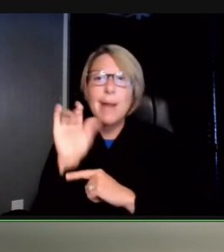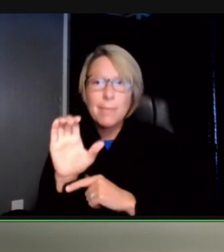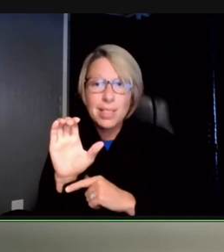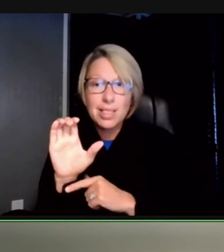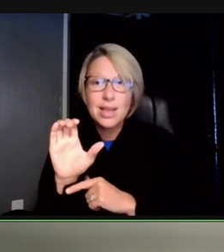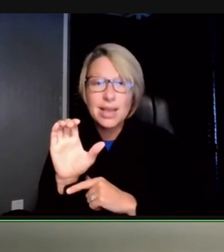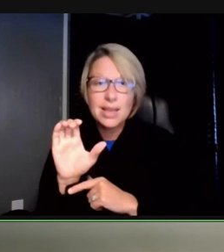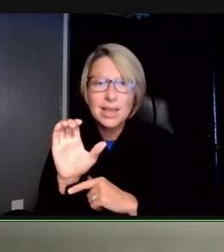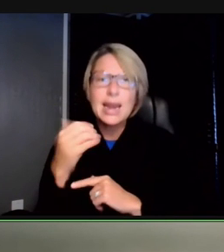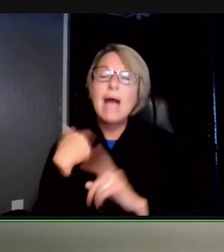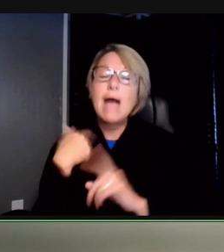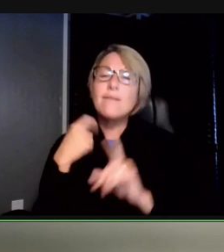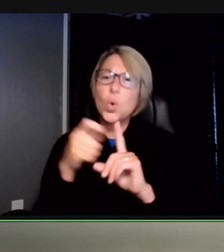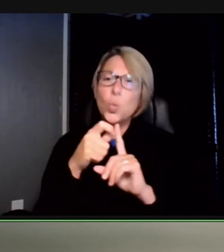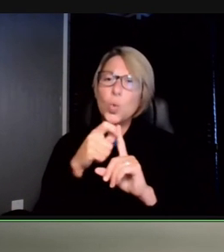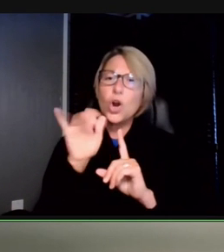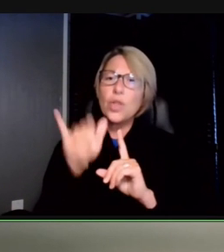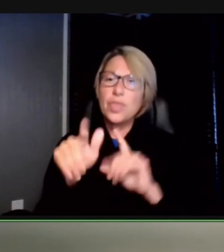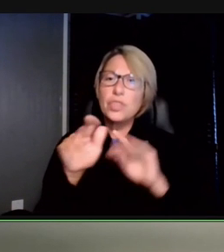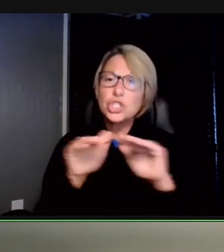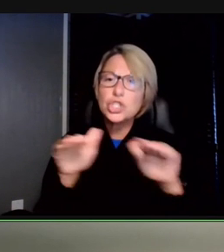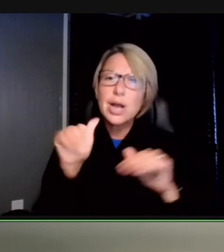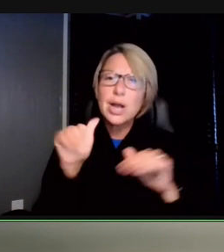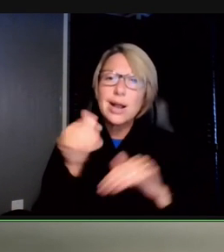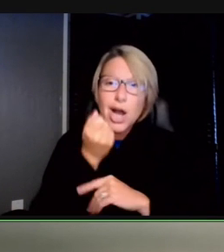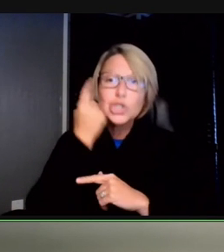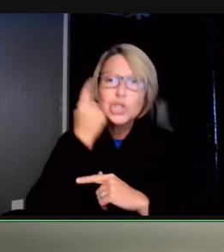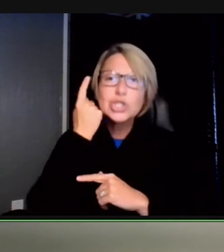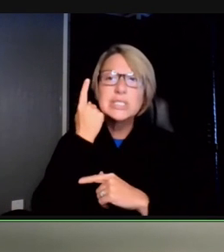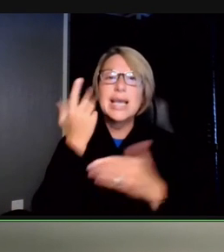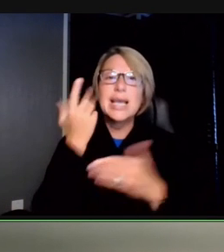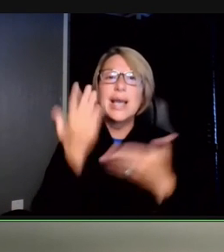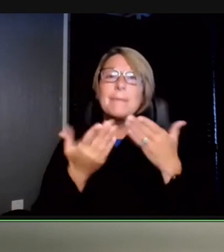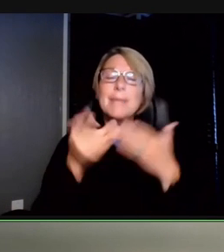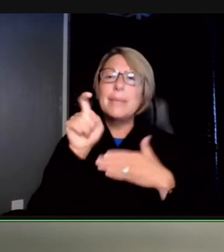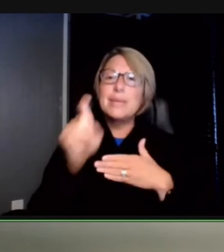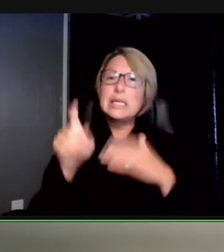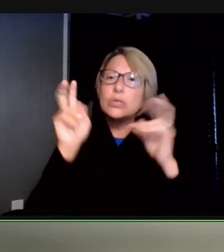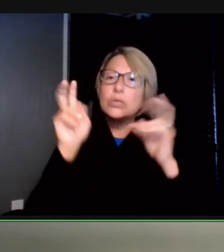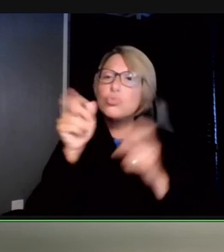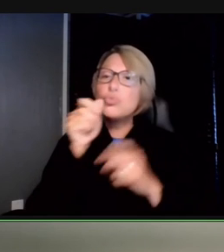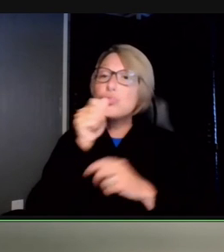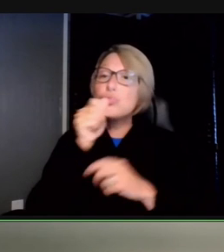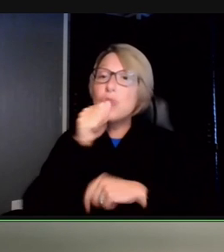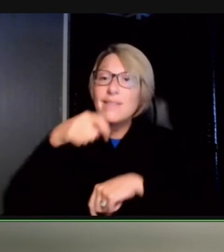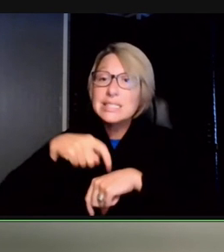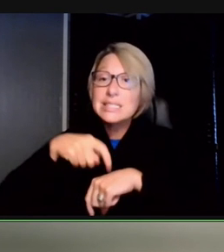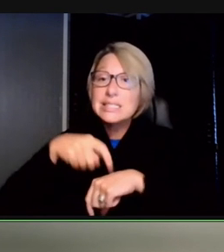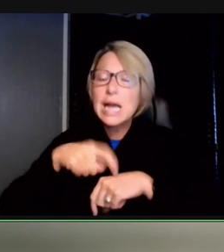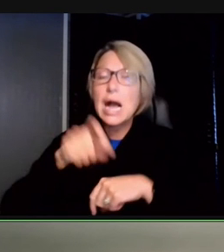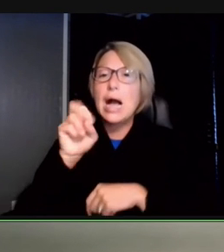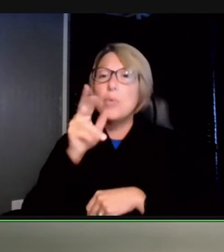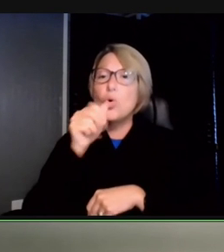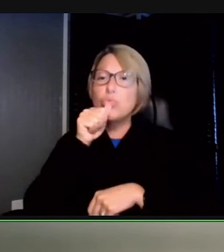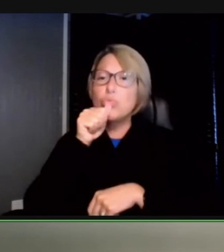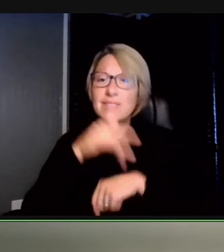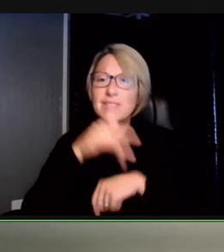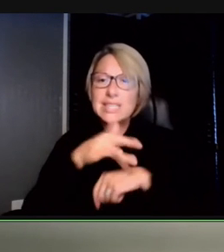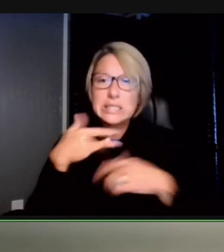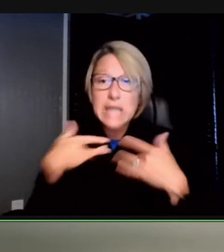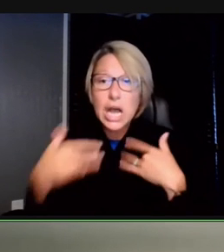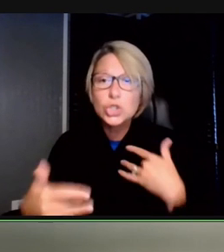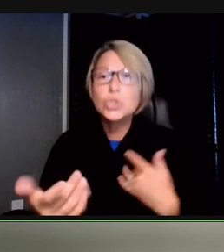to understand that maybe he needs that private time or private touching. You might